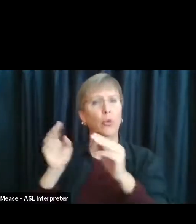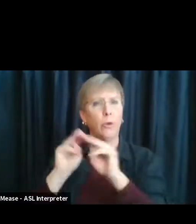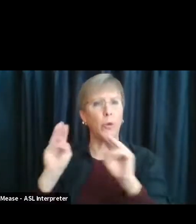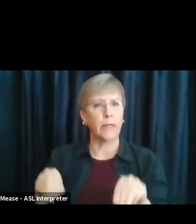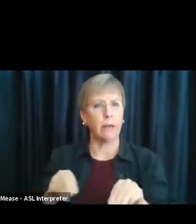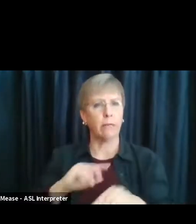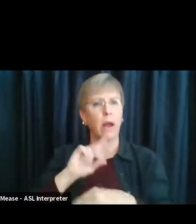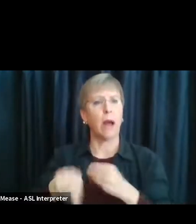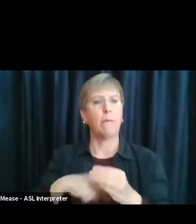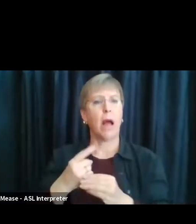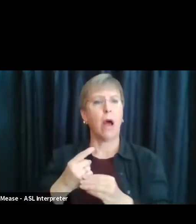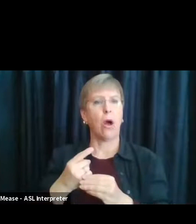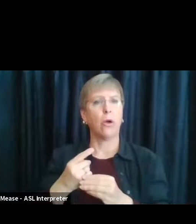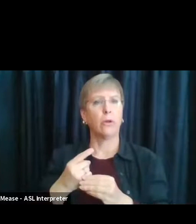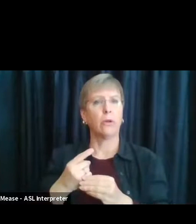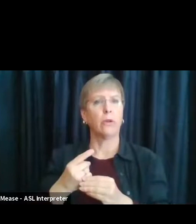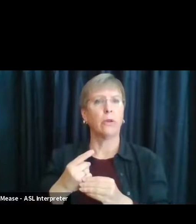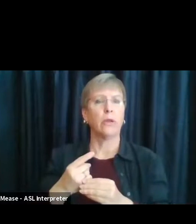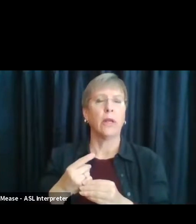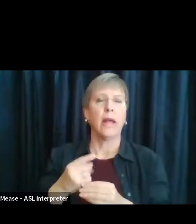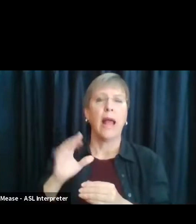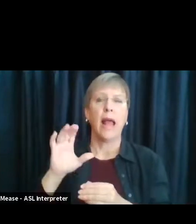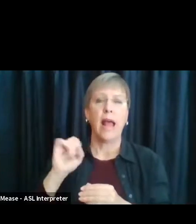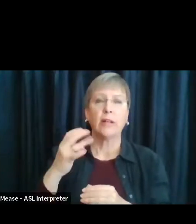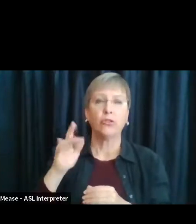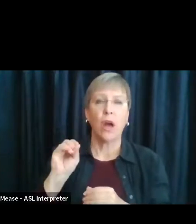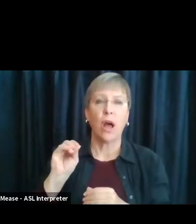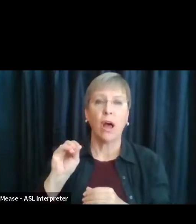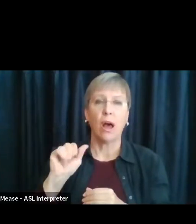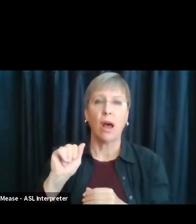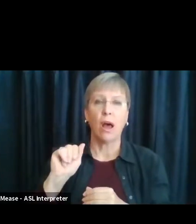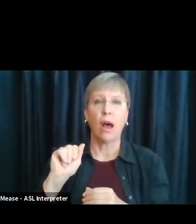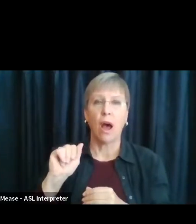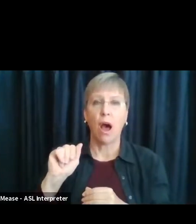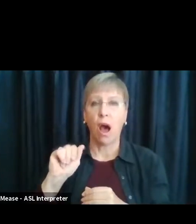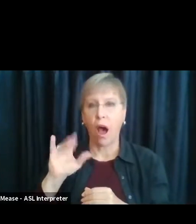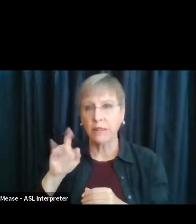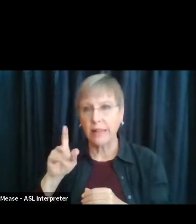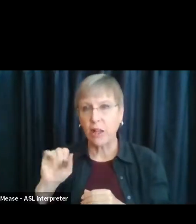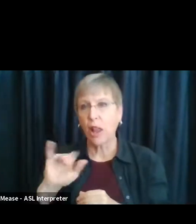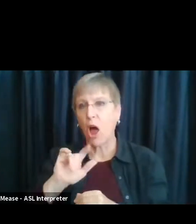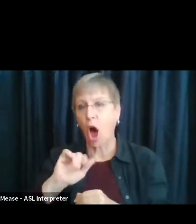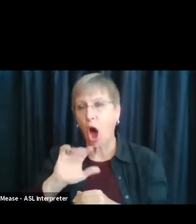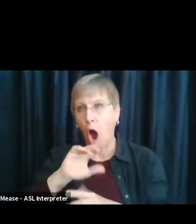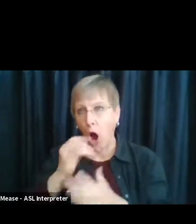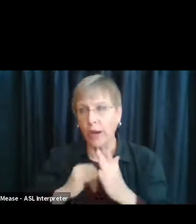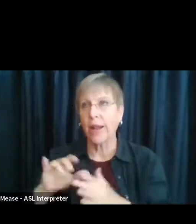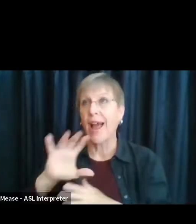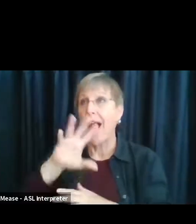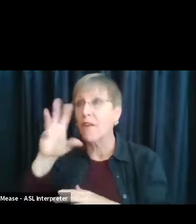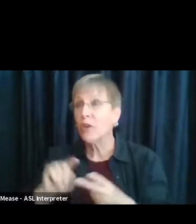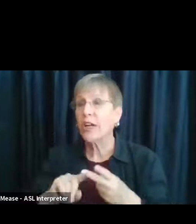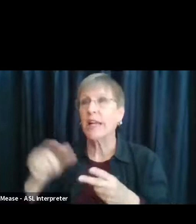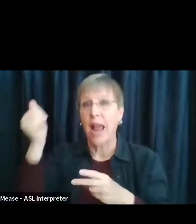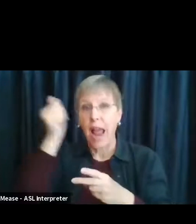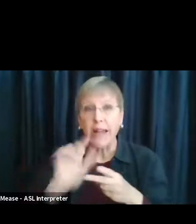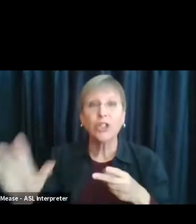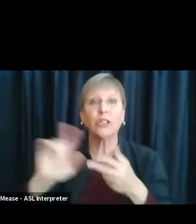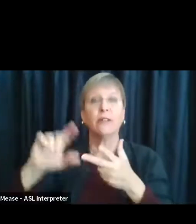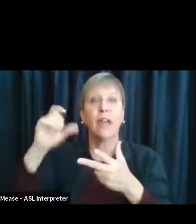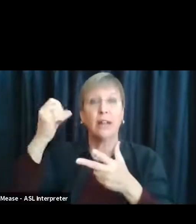about the extra-Occidental arts, African arts, Asian arts, South American